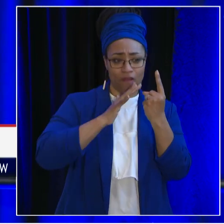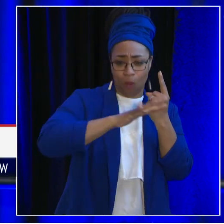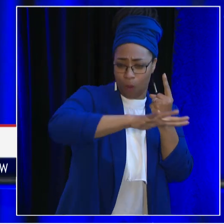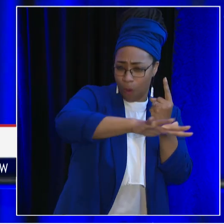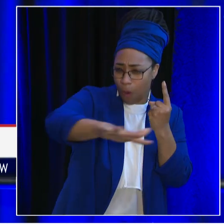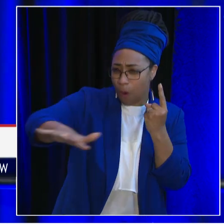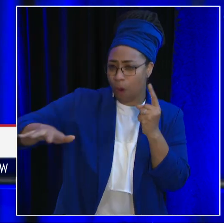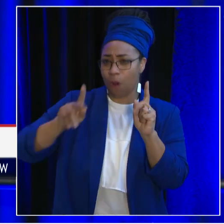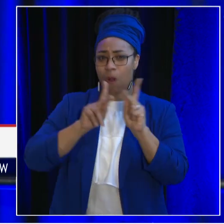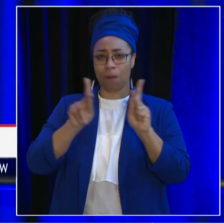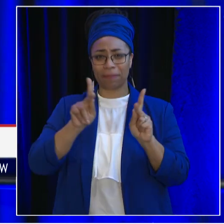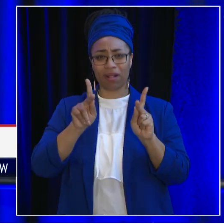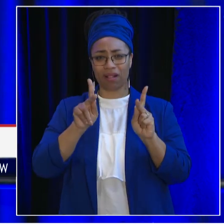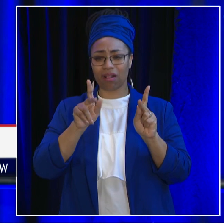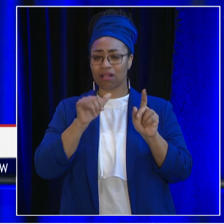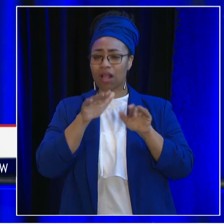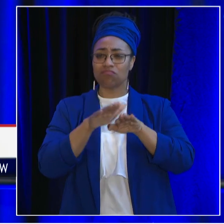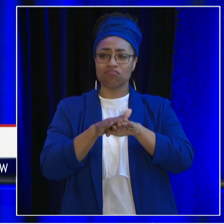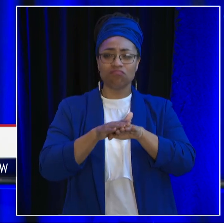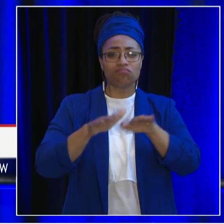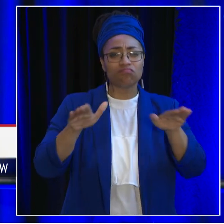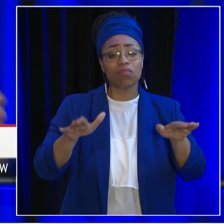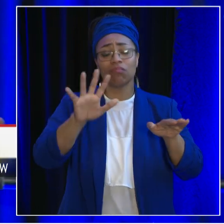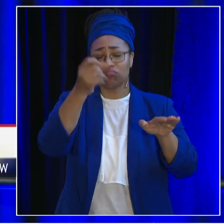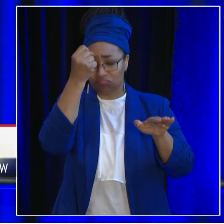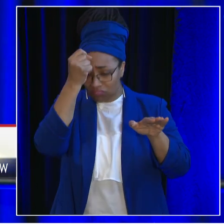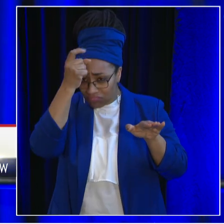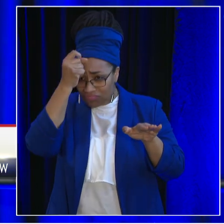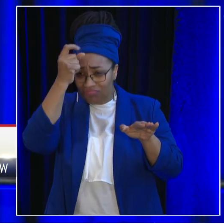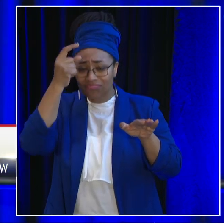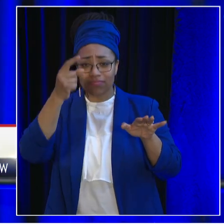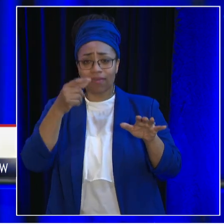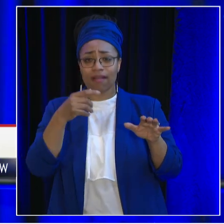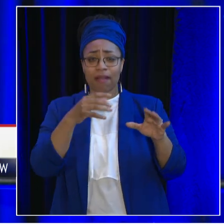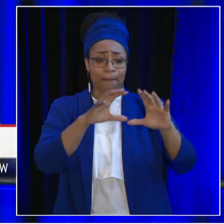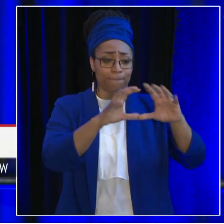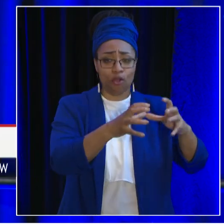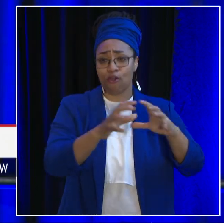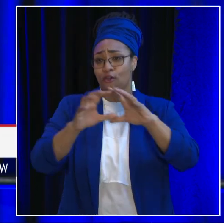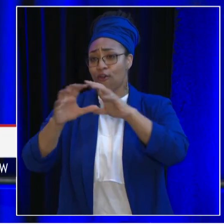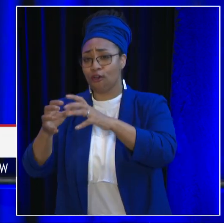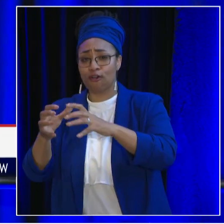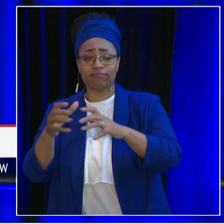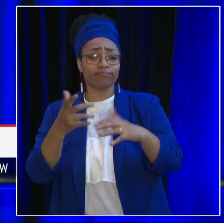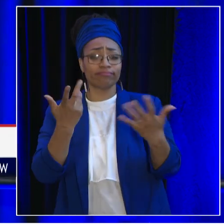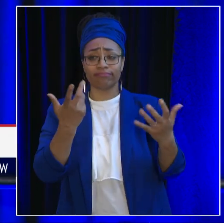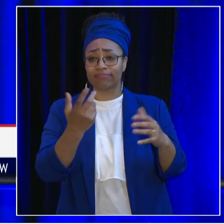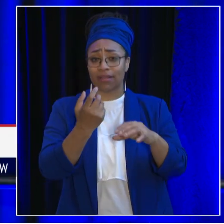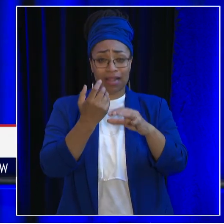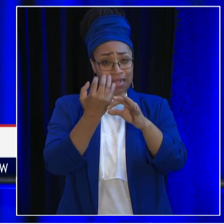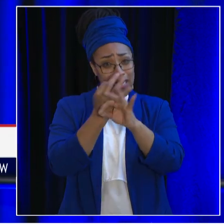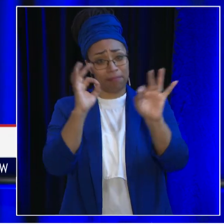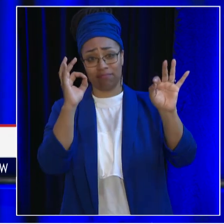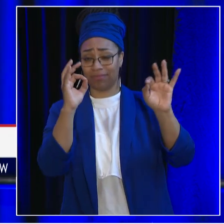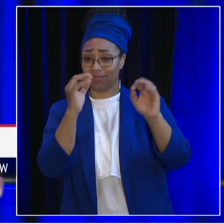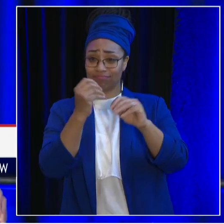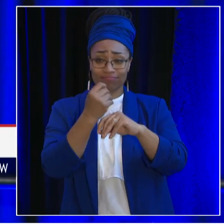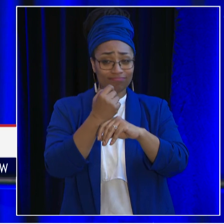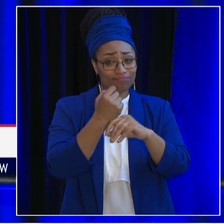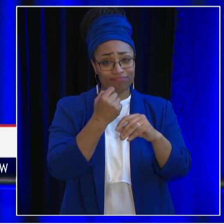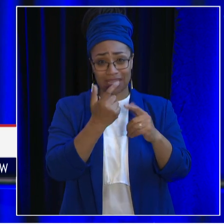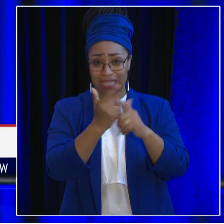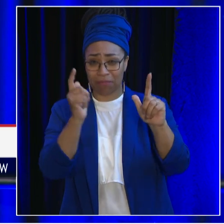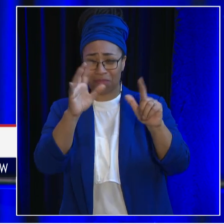but I gotta say, we have people in a party that claims to be about liberty and freedom. But my question is, how is getting shot in your school freedom?